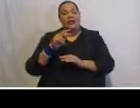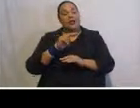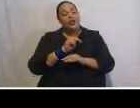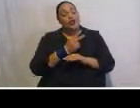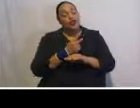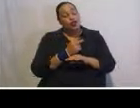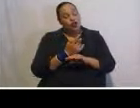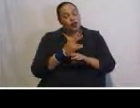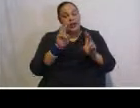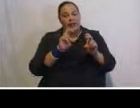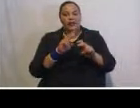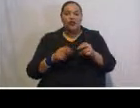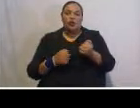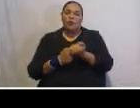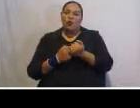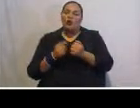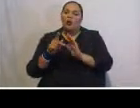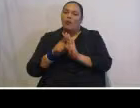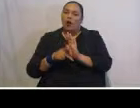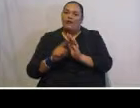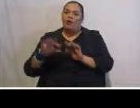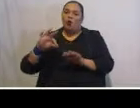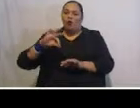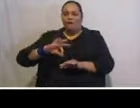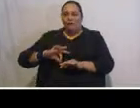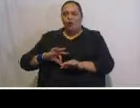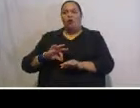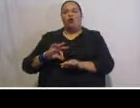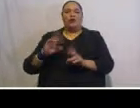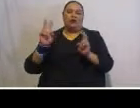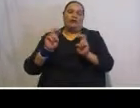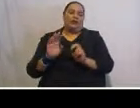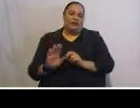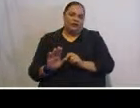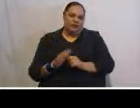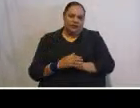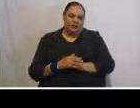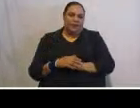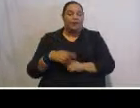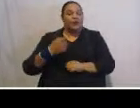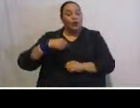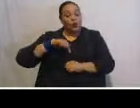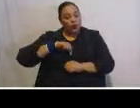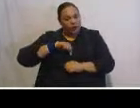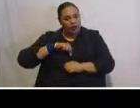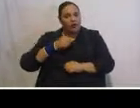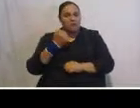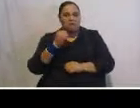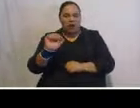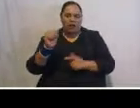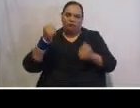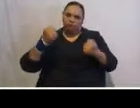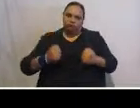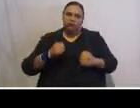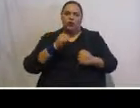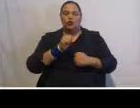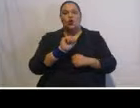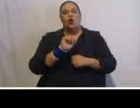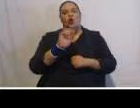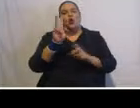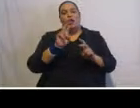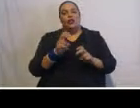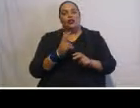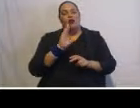Eskom should be supporting policies for affordability of electricity. SAFC thereby objects strongly to Eskom's proposed